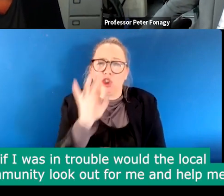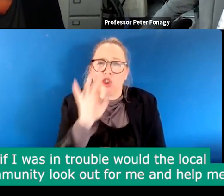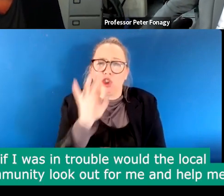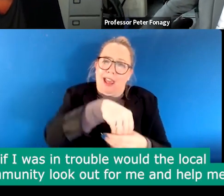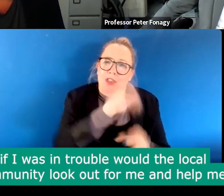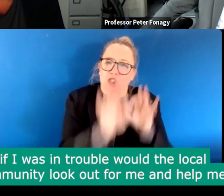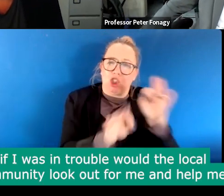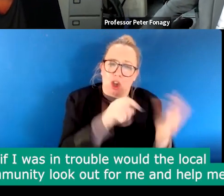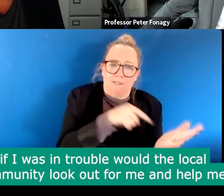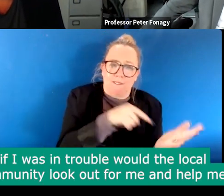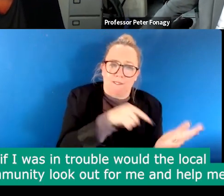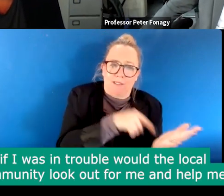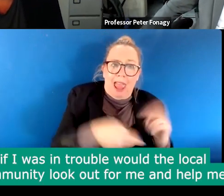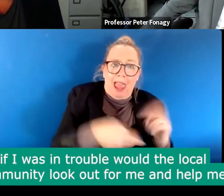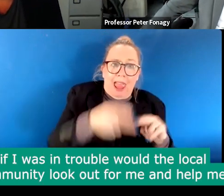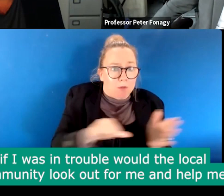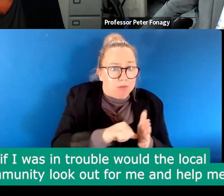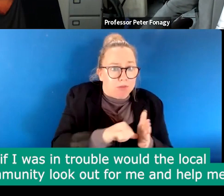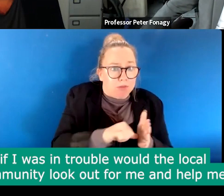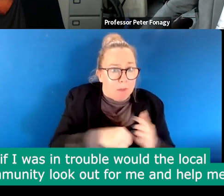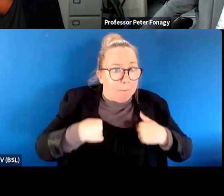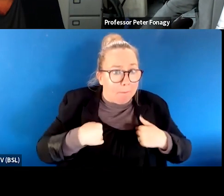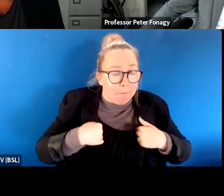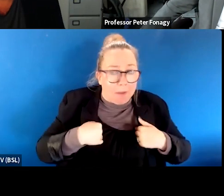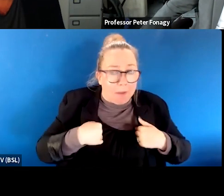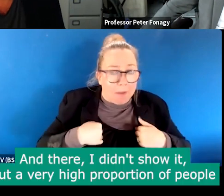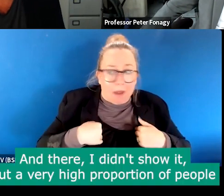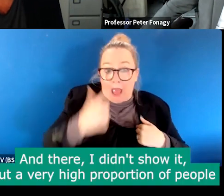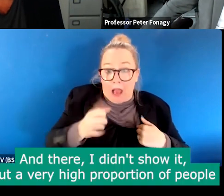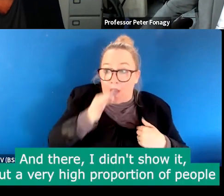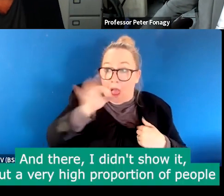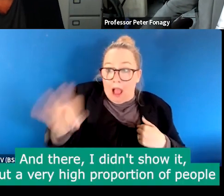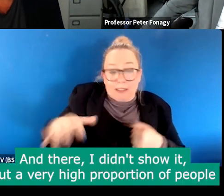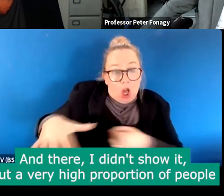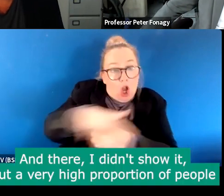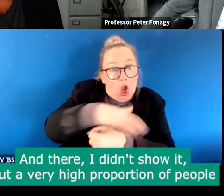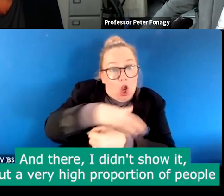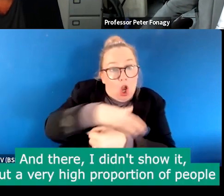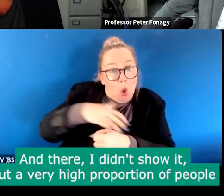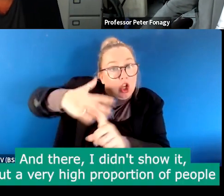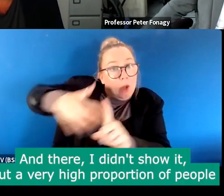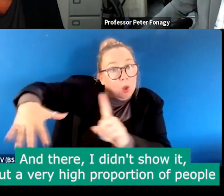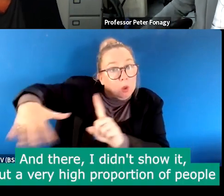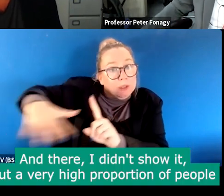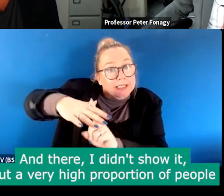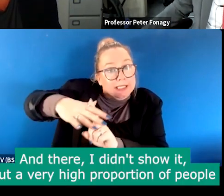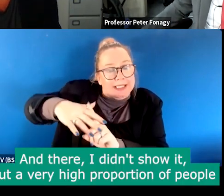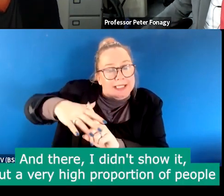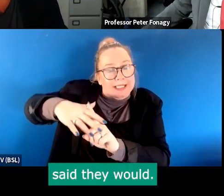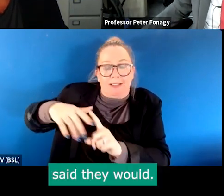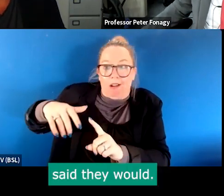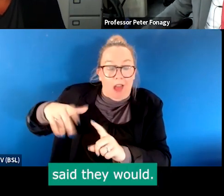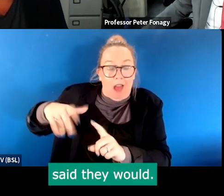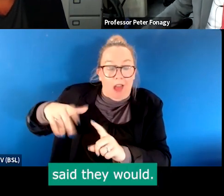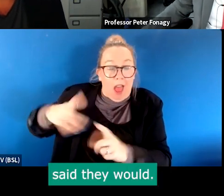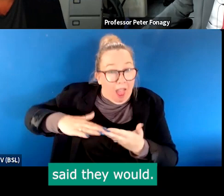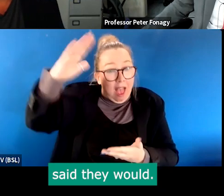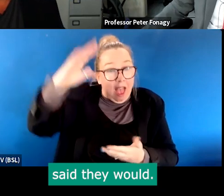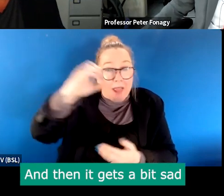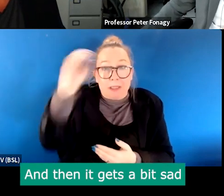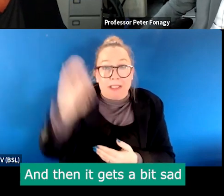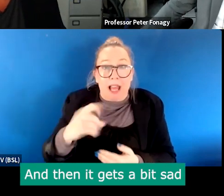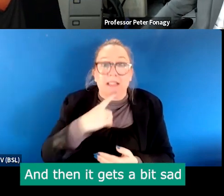was in trouble, would the local community look out for me and help me? And I didn't show it, but a very high proportion of people said they